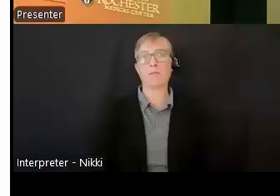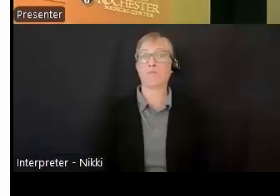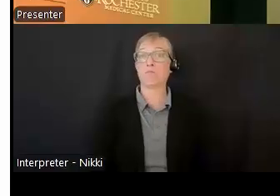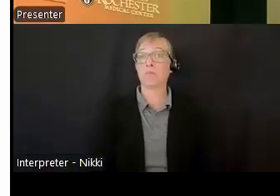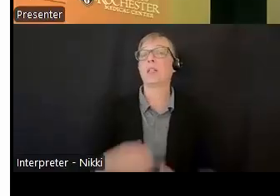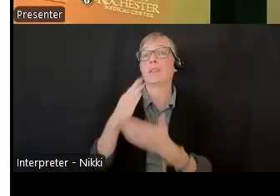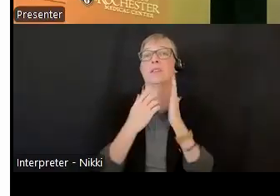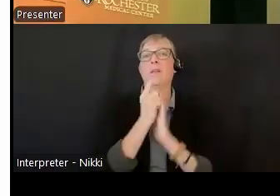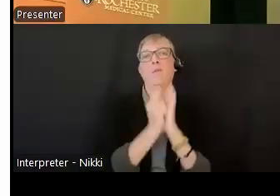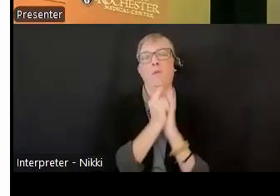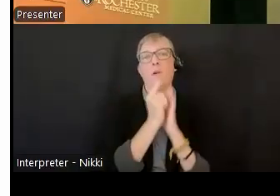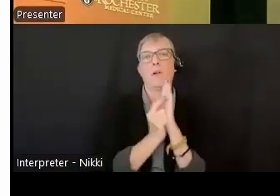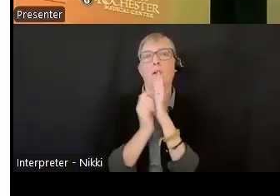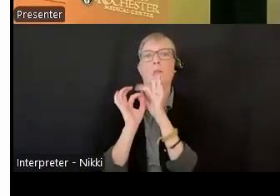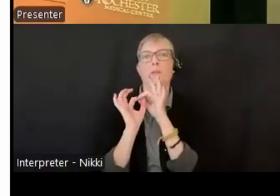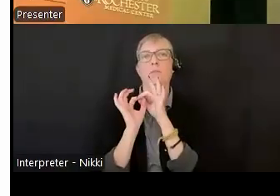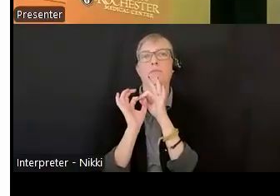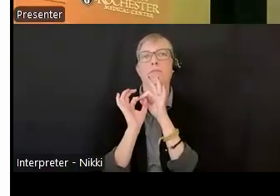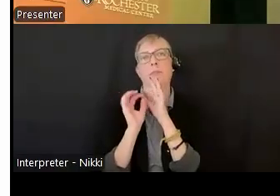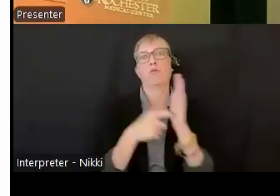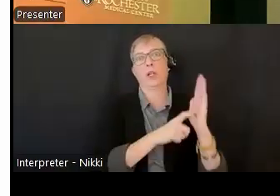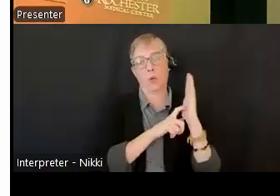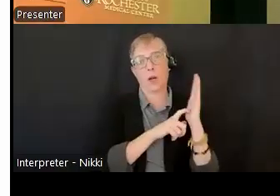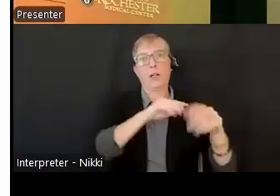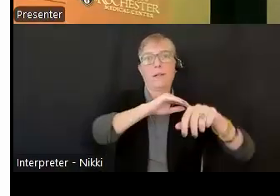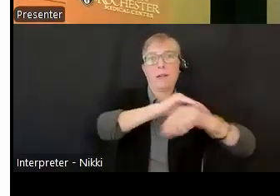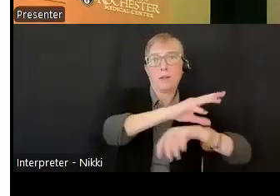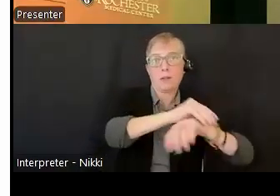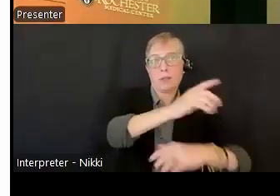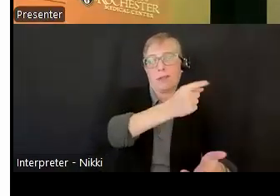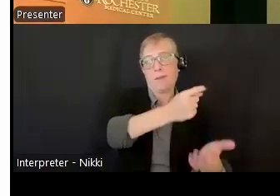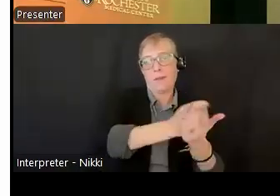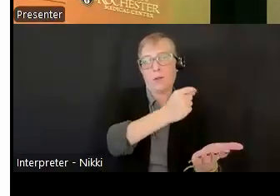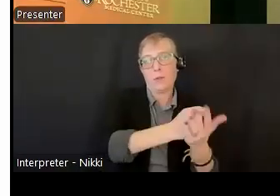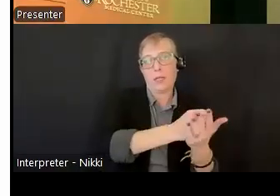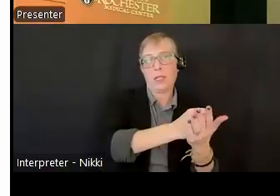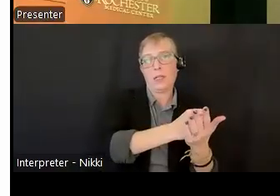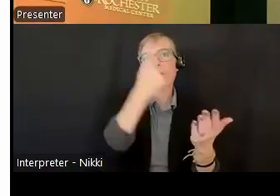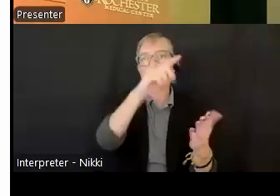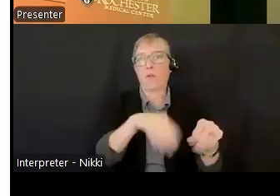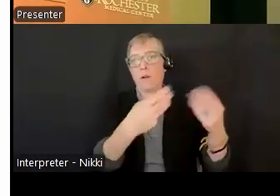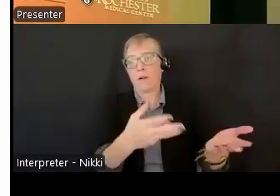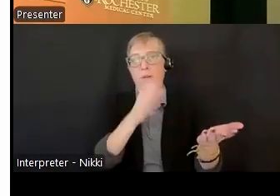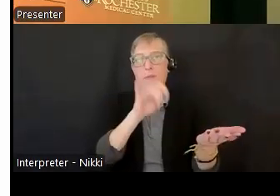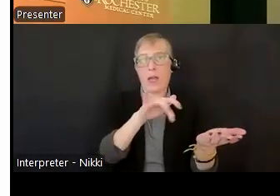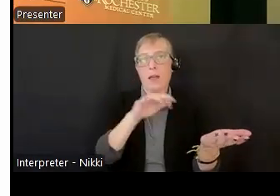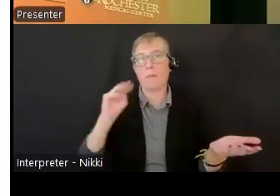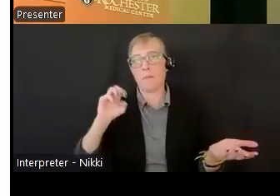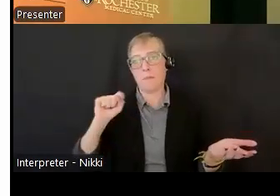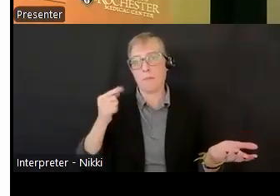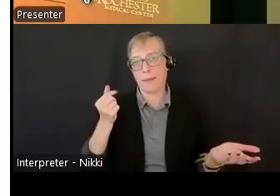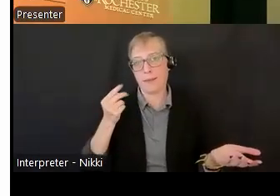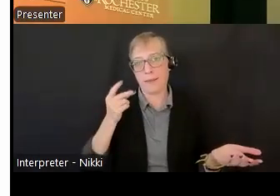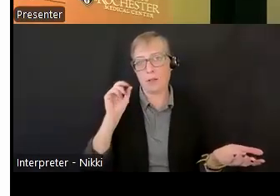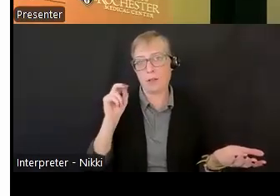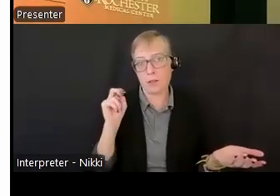that tied methadone administration to counseling were relaxed, and data reviewing that time period demonstrate that it is